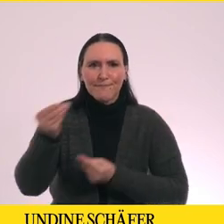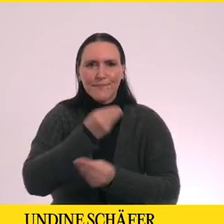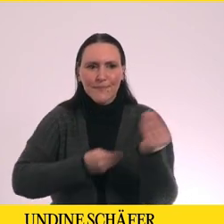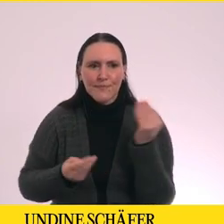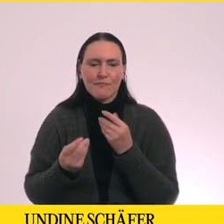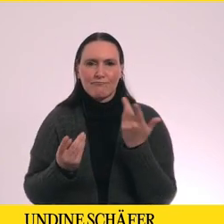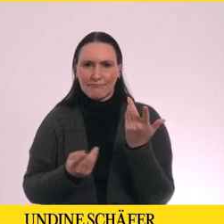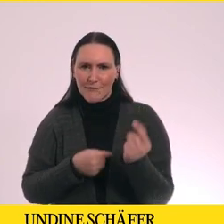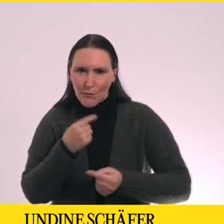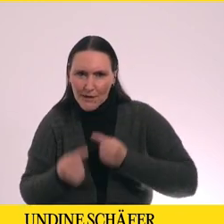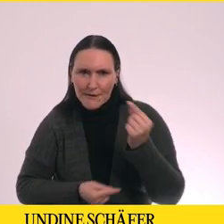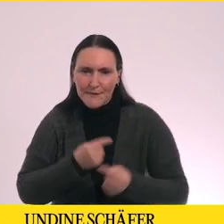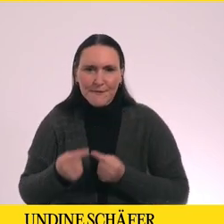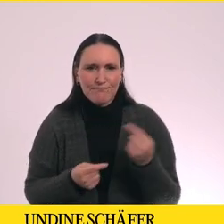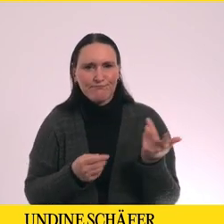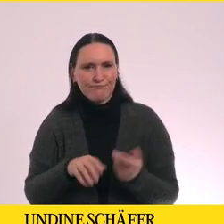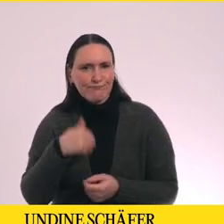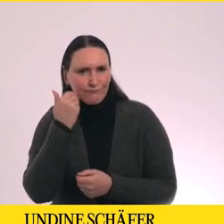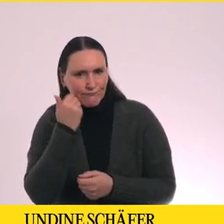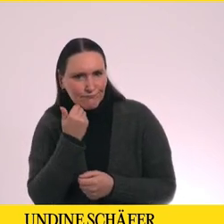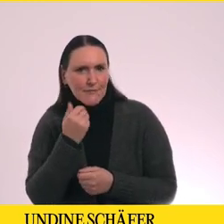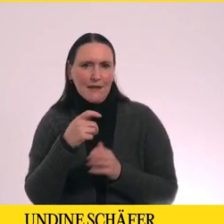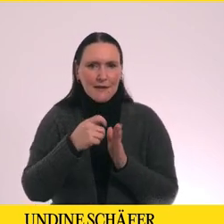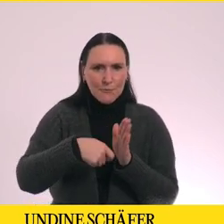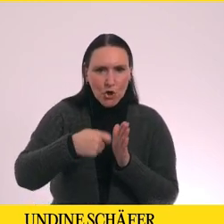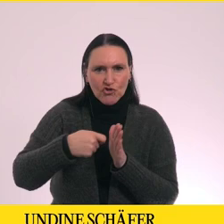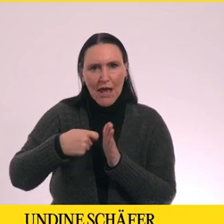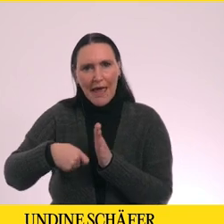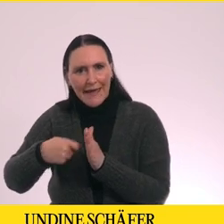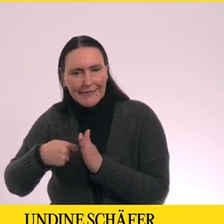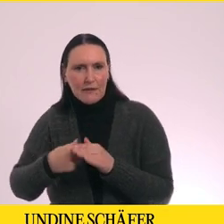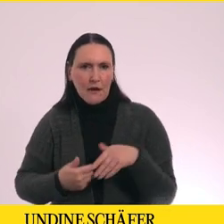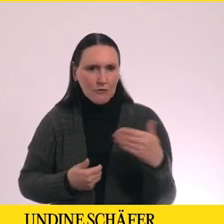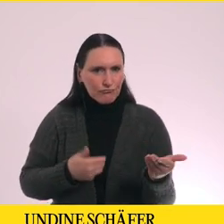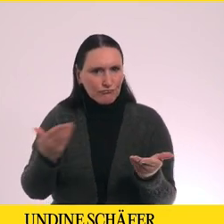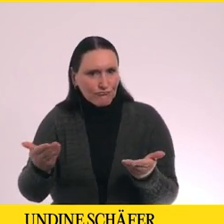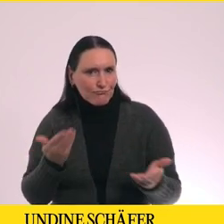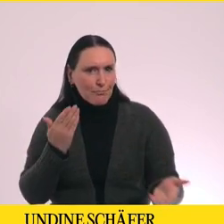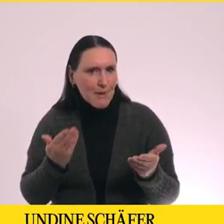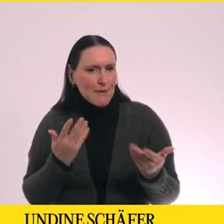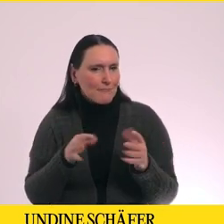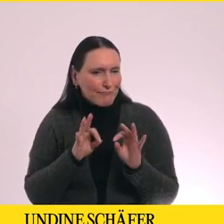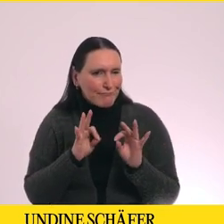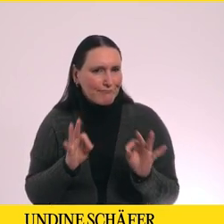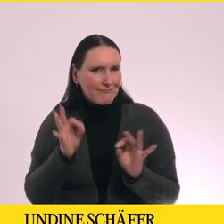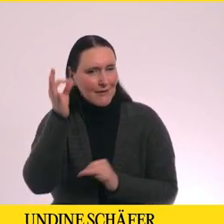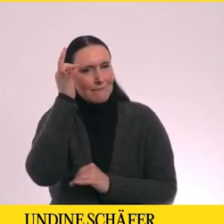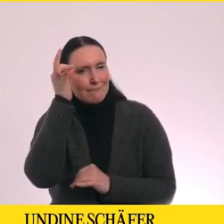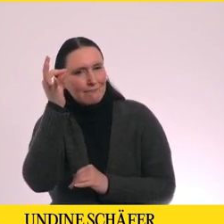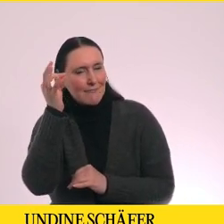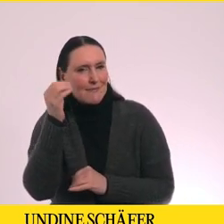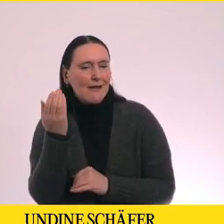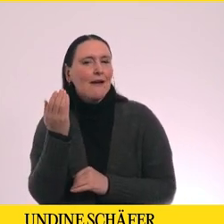for the different projects to show you something of what they do and the context in which they're